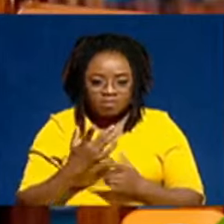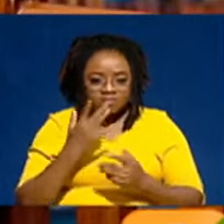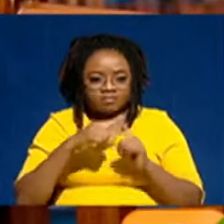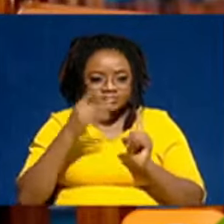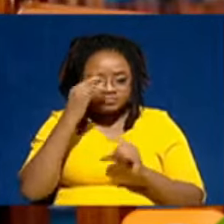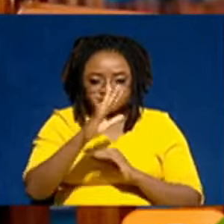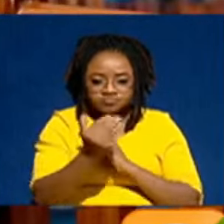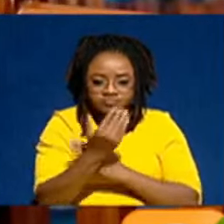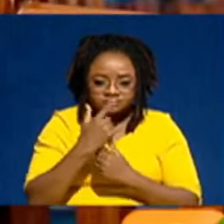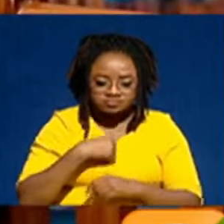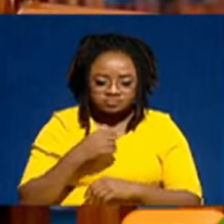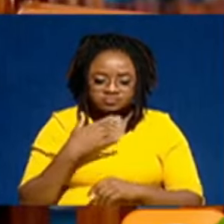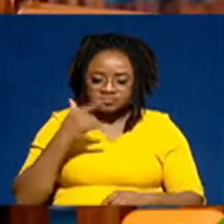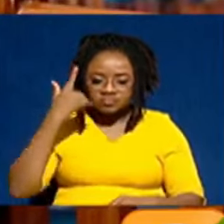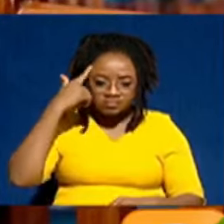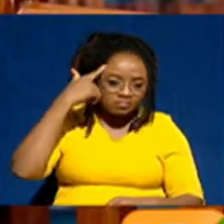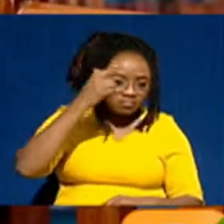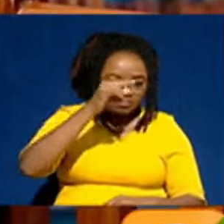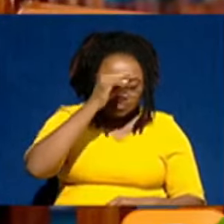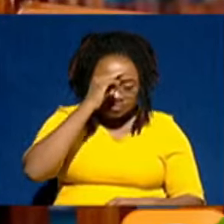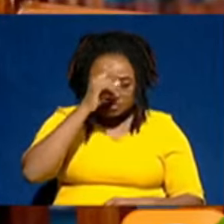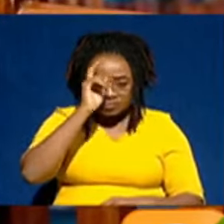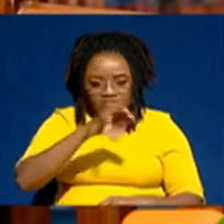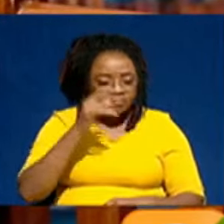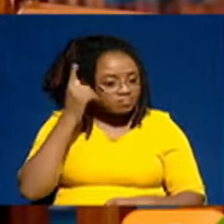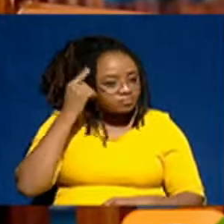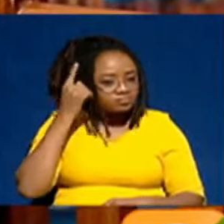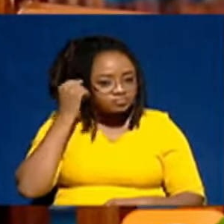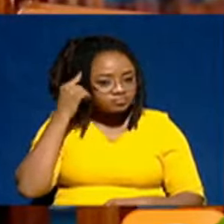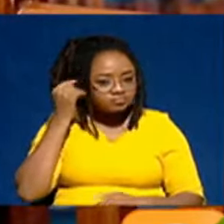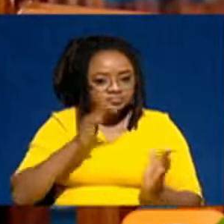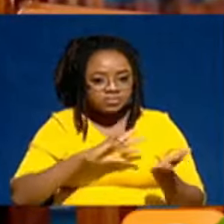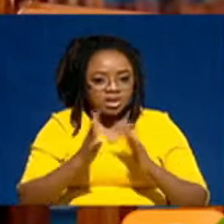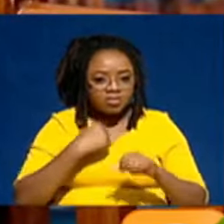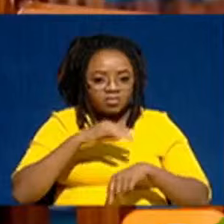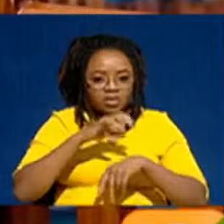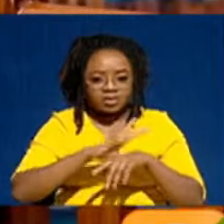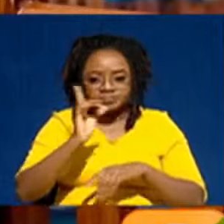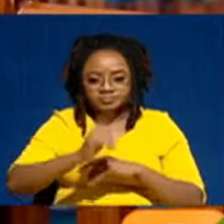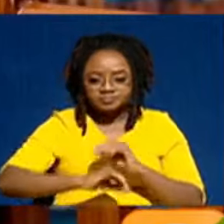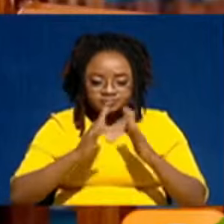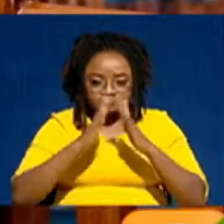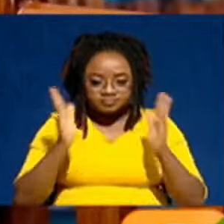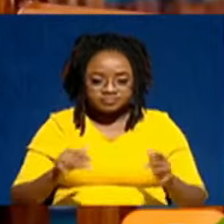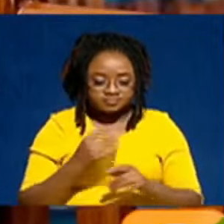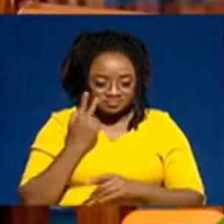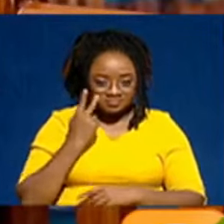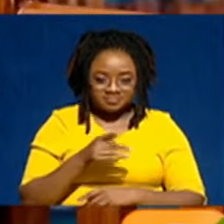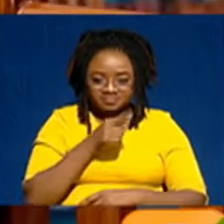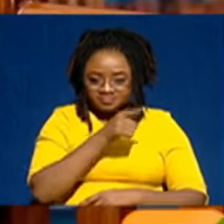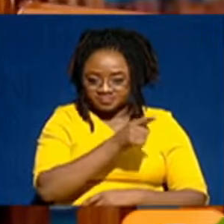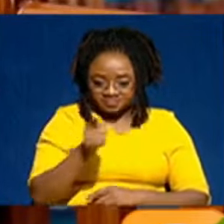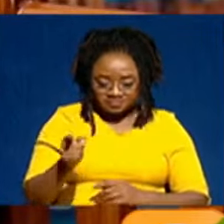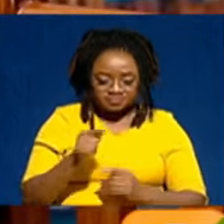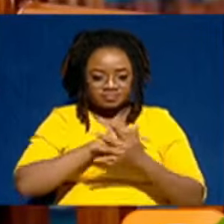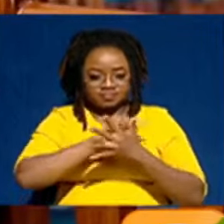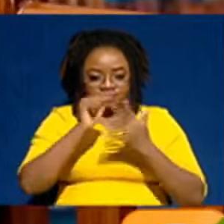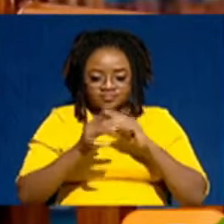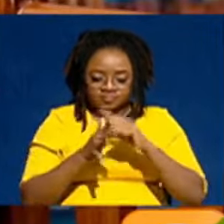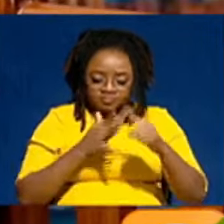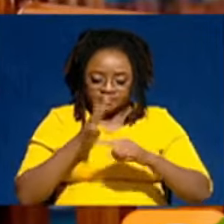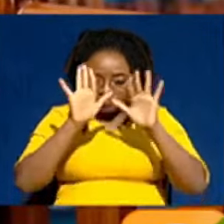the government, figure out my own affordable housing while I can do it for myself? So these are very pertinent issues that we really need